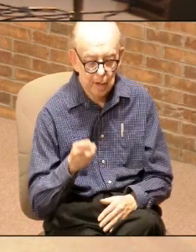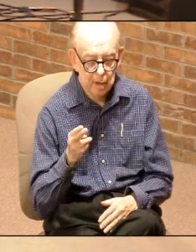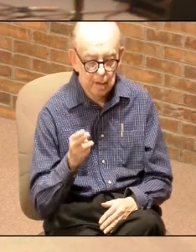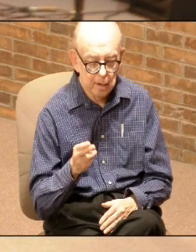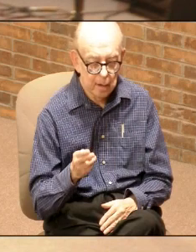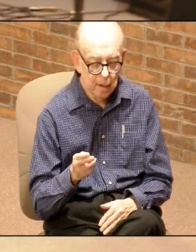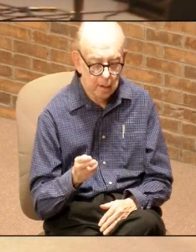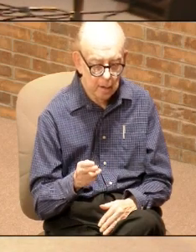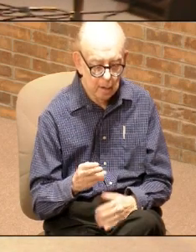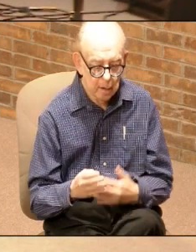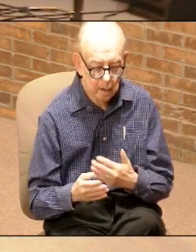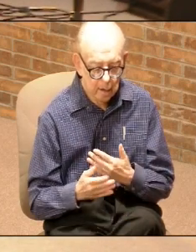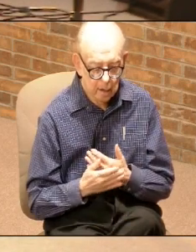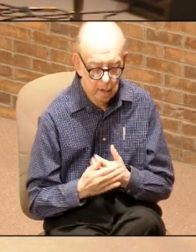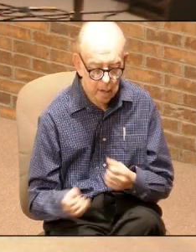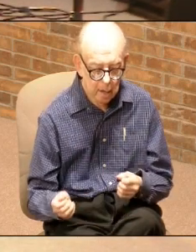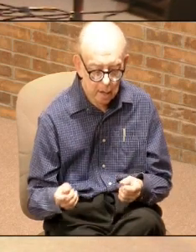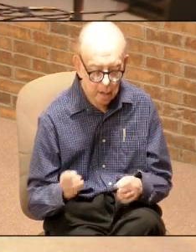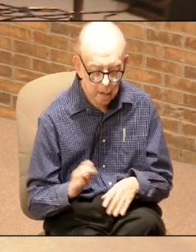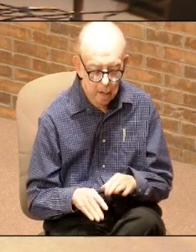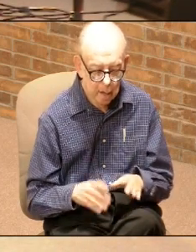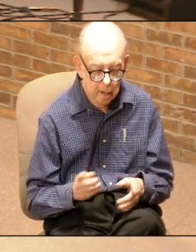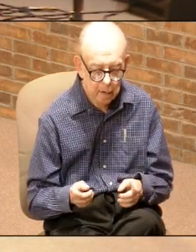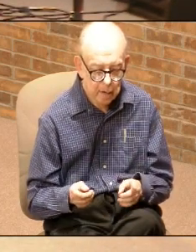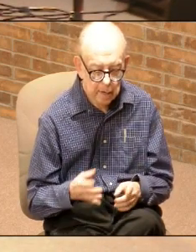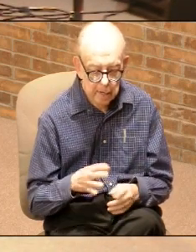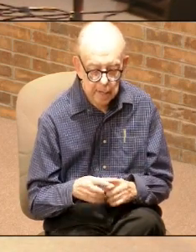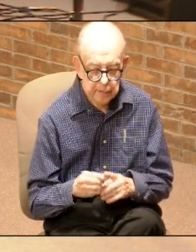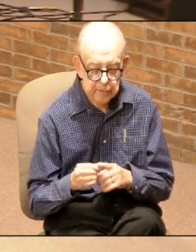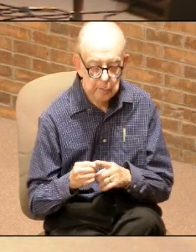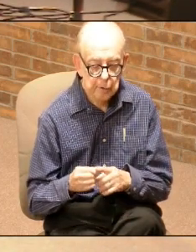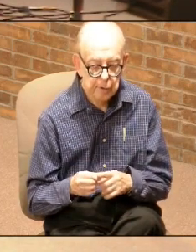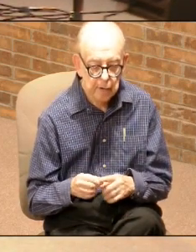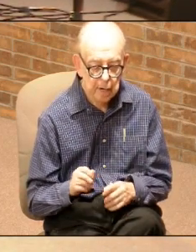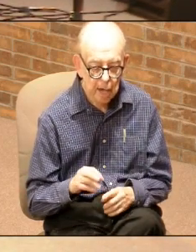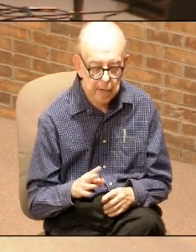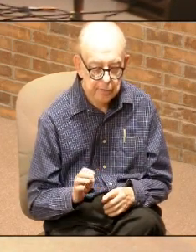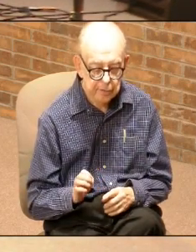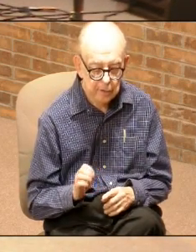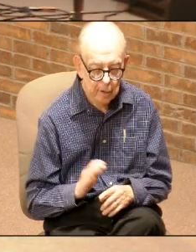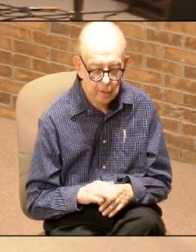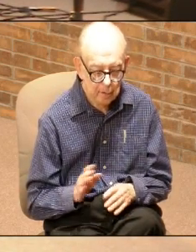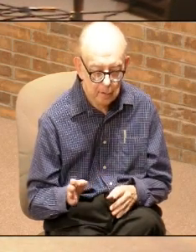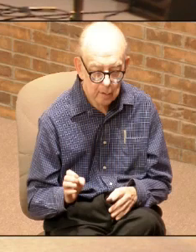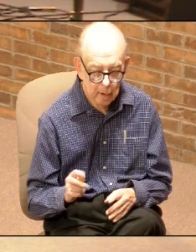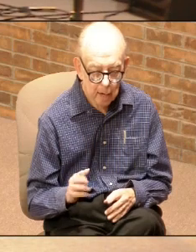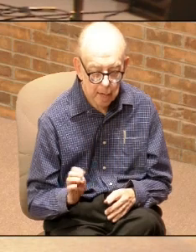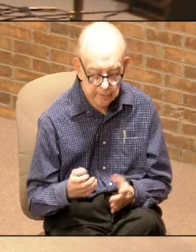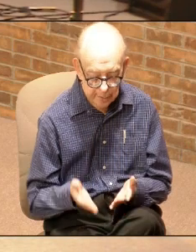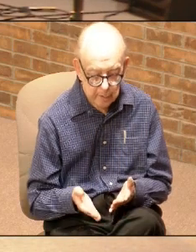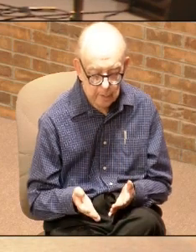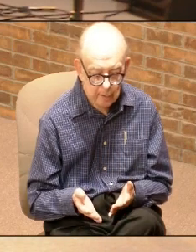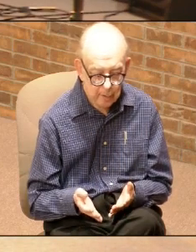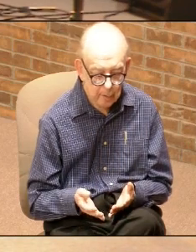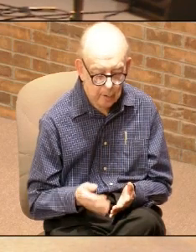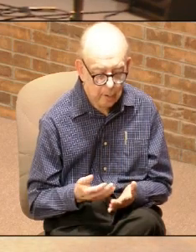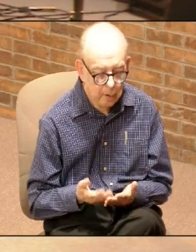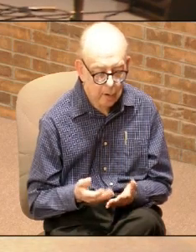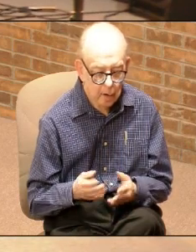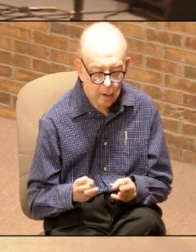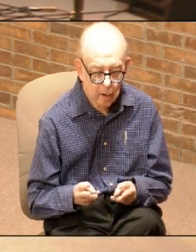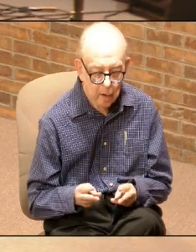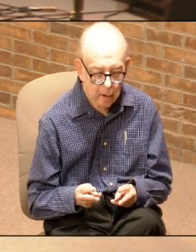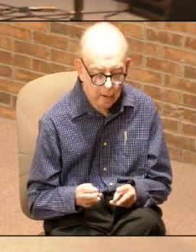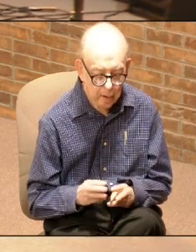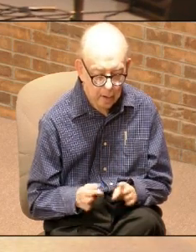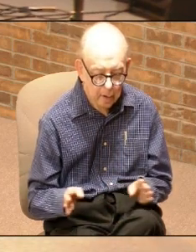And it was safe to walk on, except when there was ice on it. When there was ice, all it was